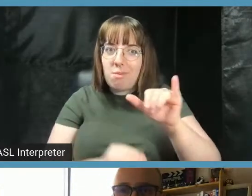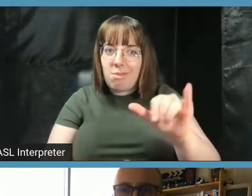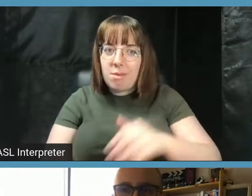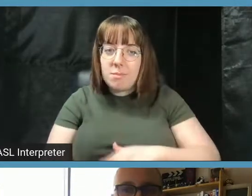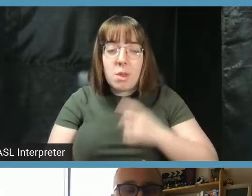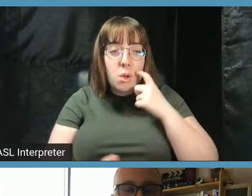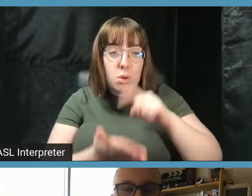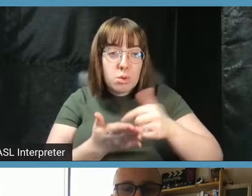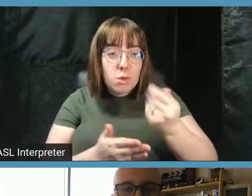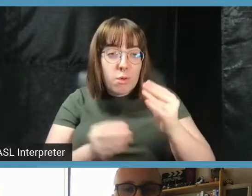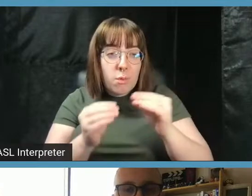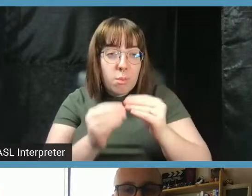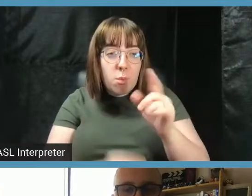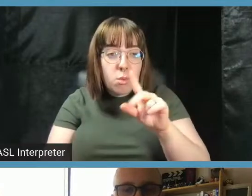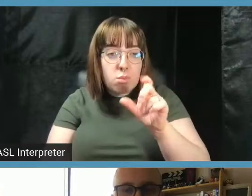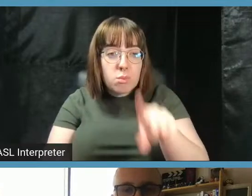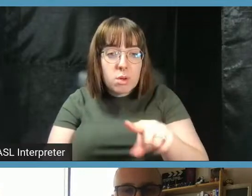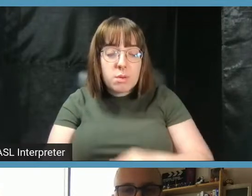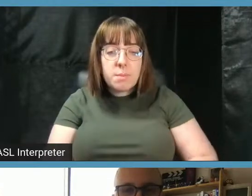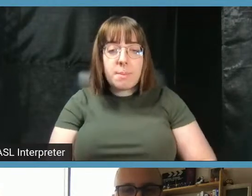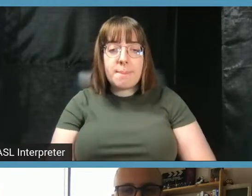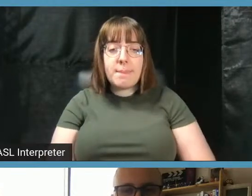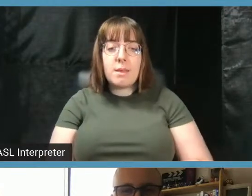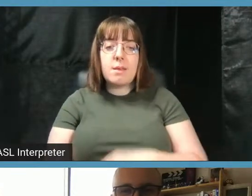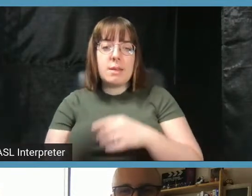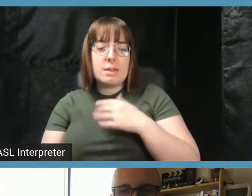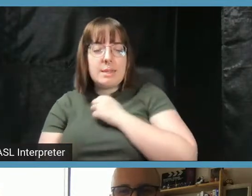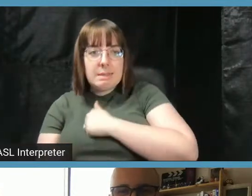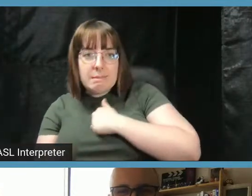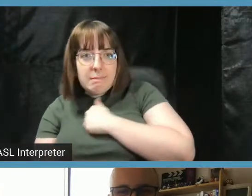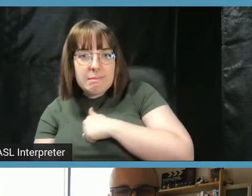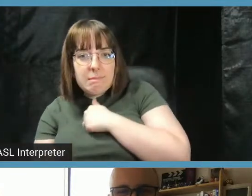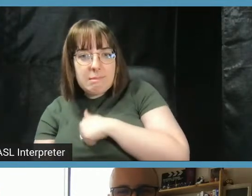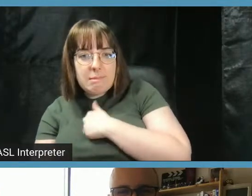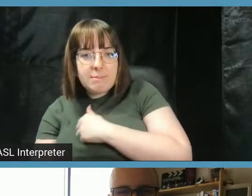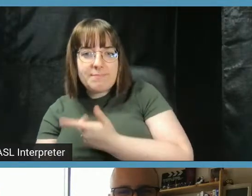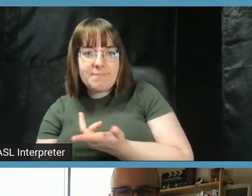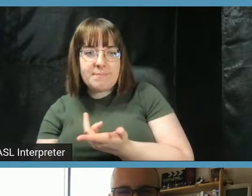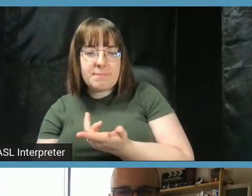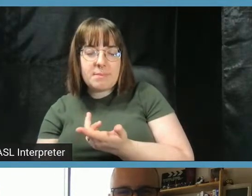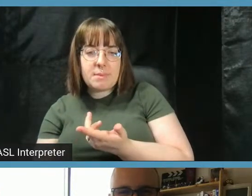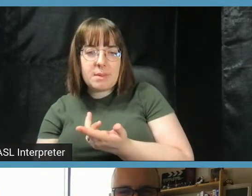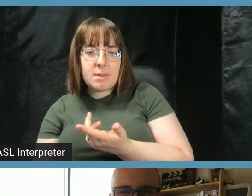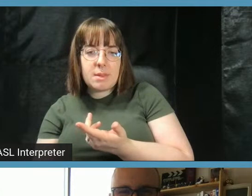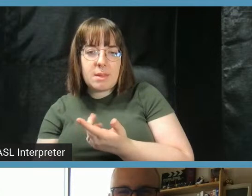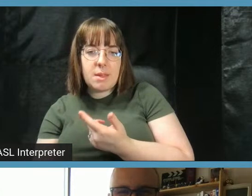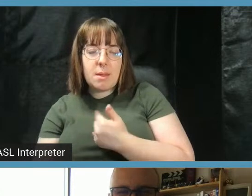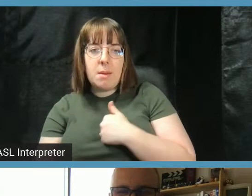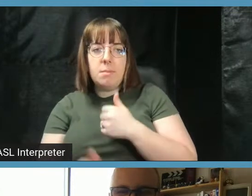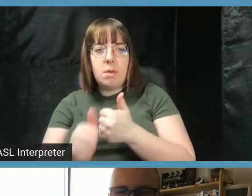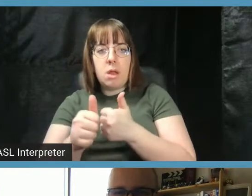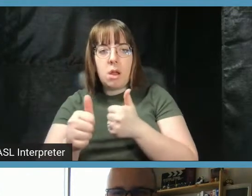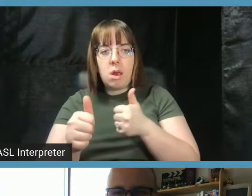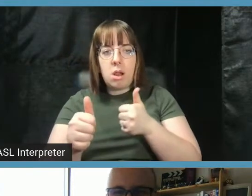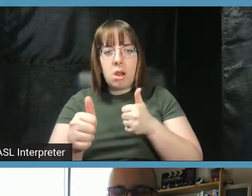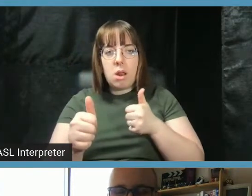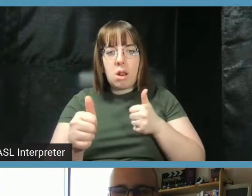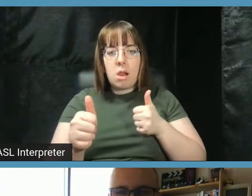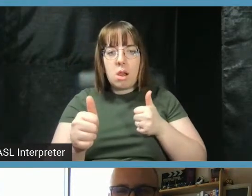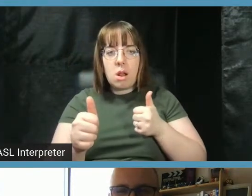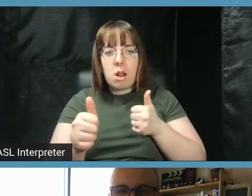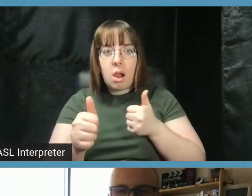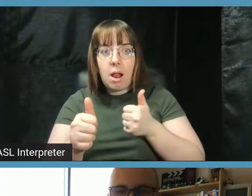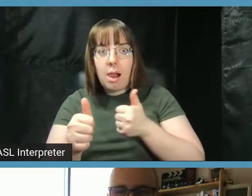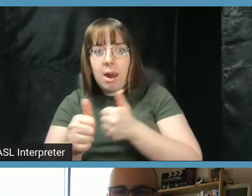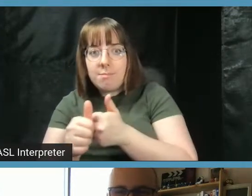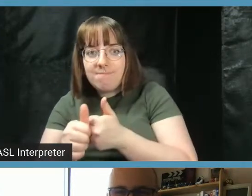more questions. Yeah, I apologize. I had a little bit of a lag in my updating on the question,